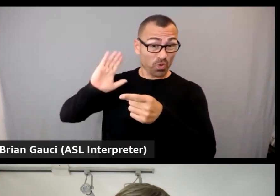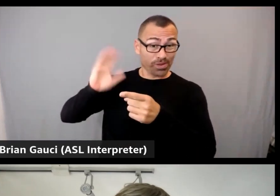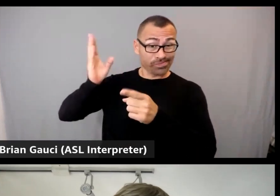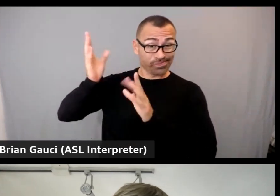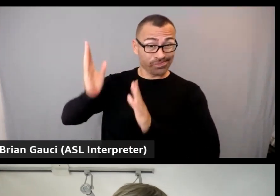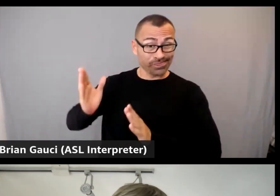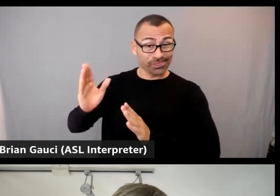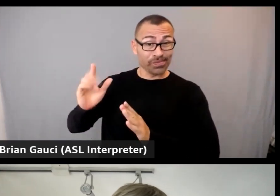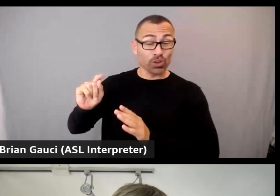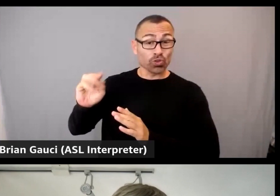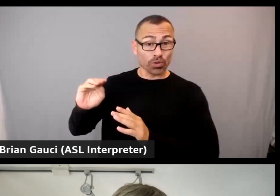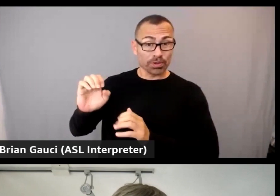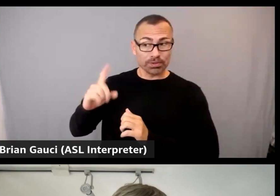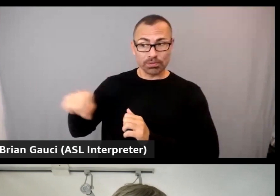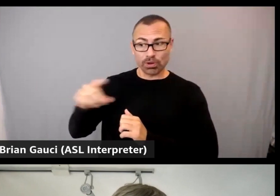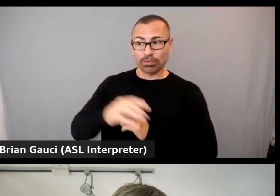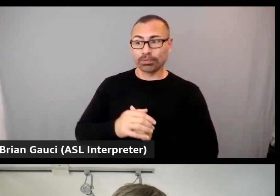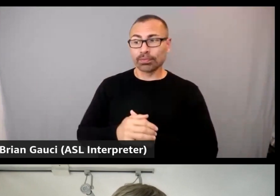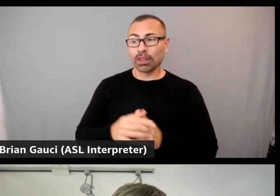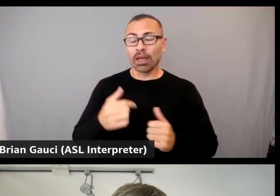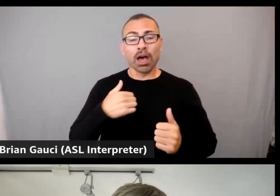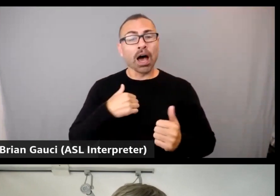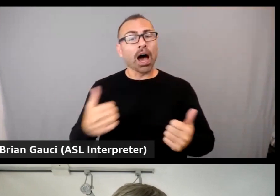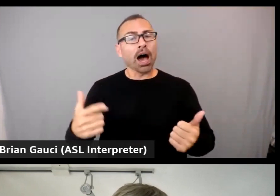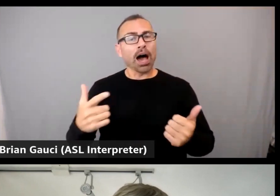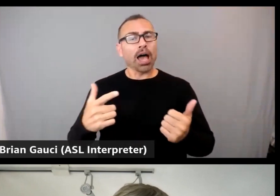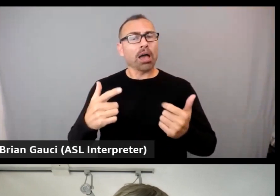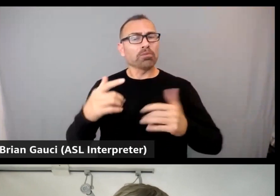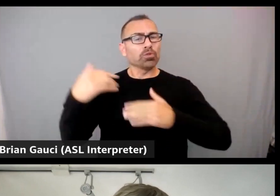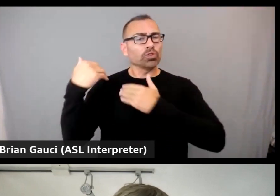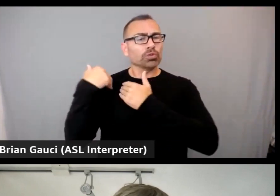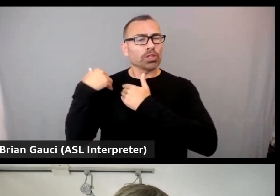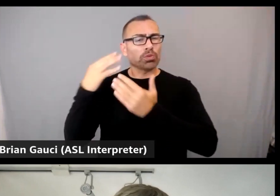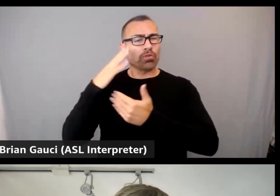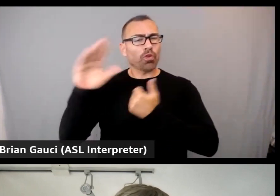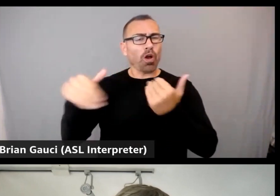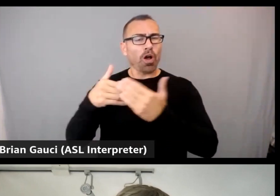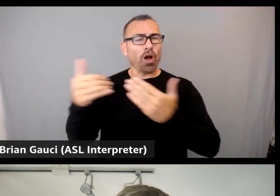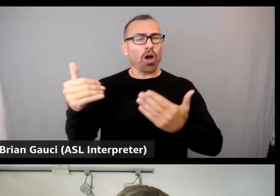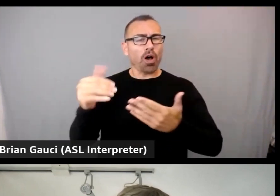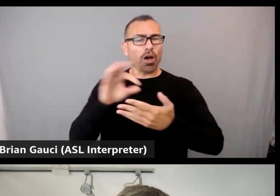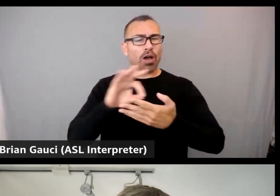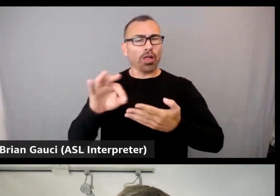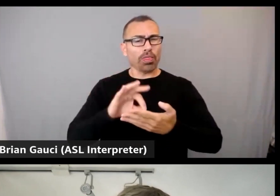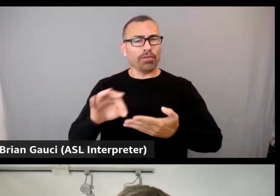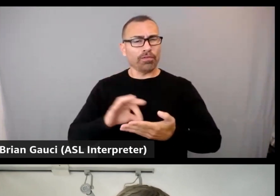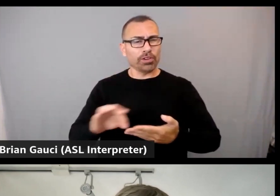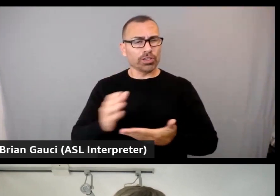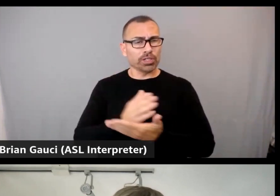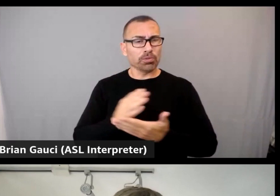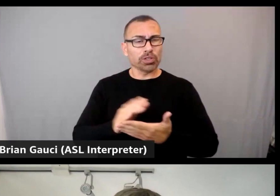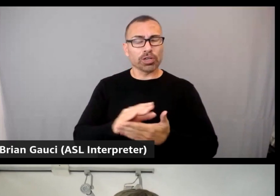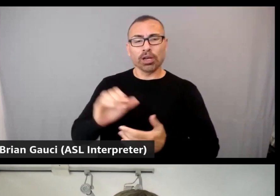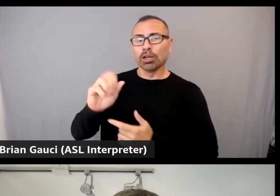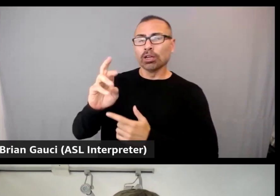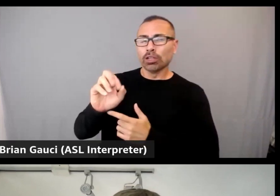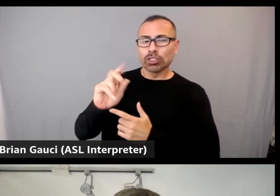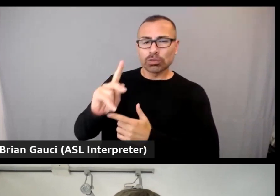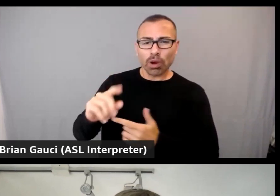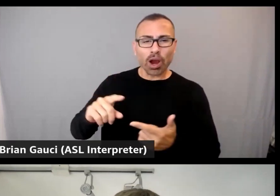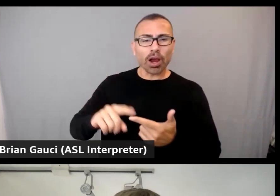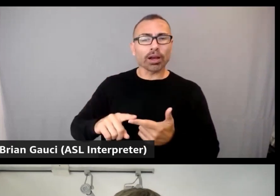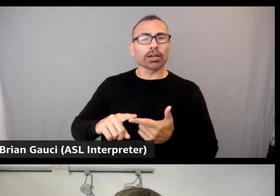is responsible for all the features that we ship, specifically around Spark engine, Ray engine, and Python